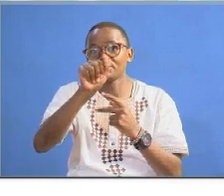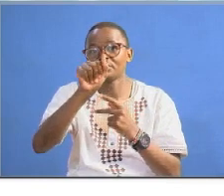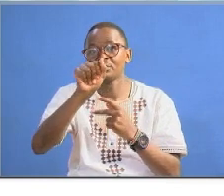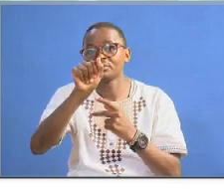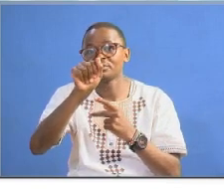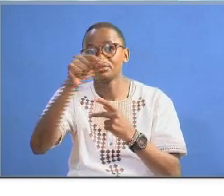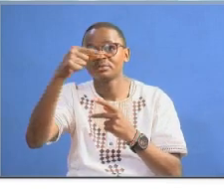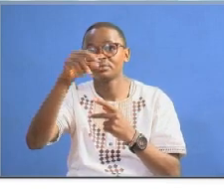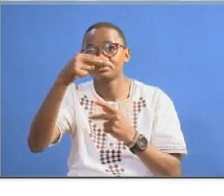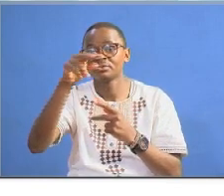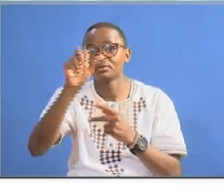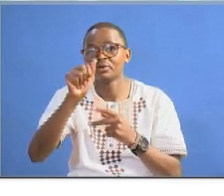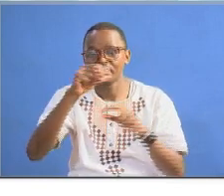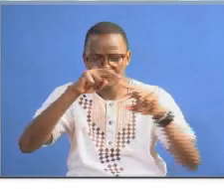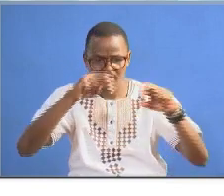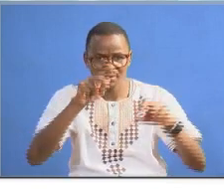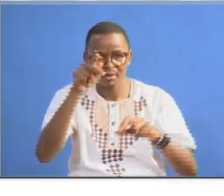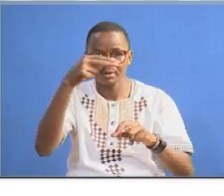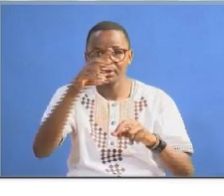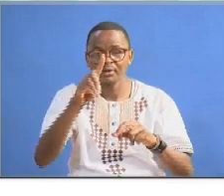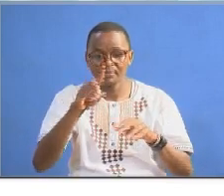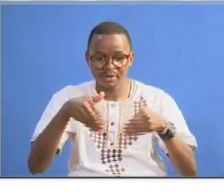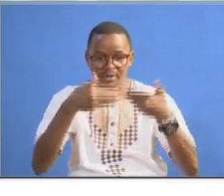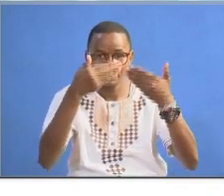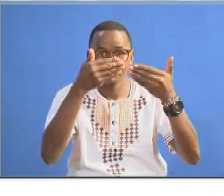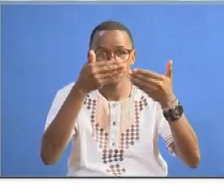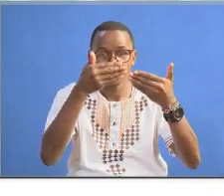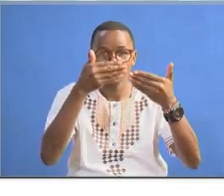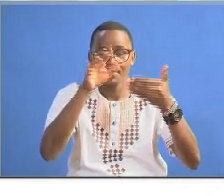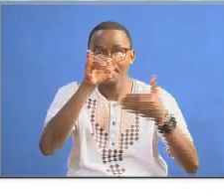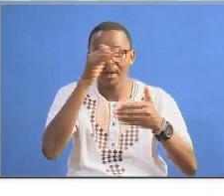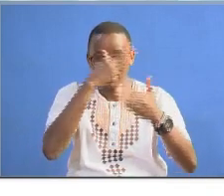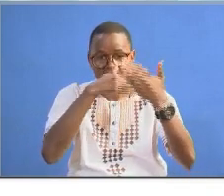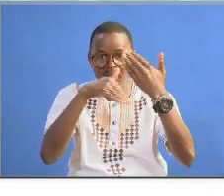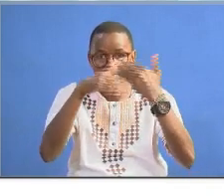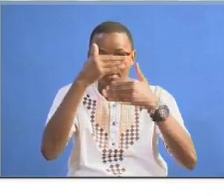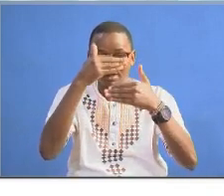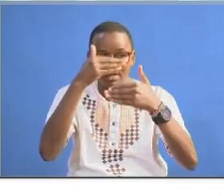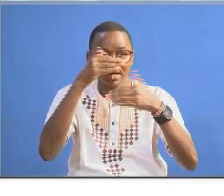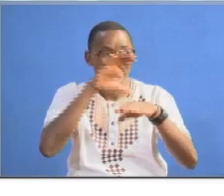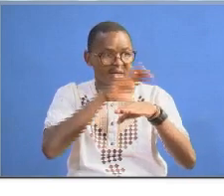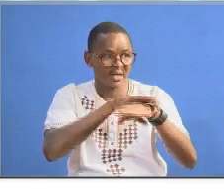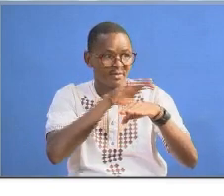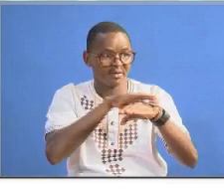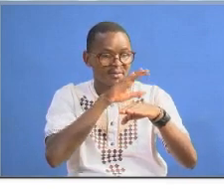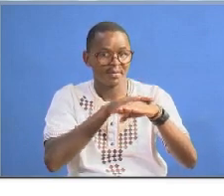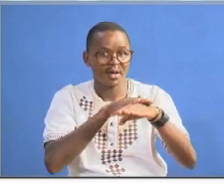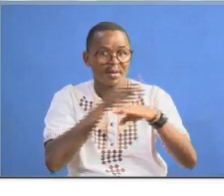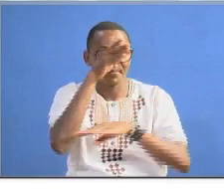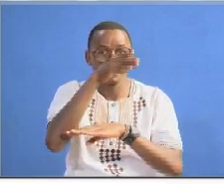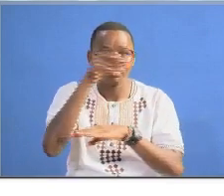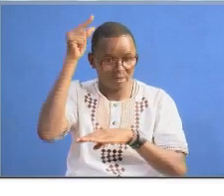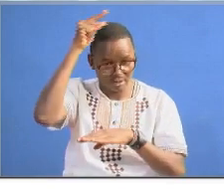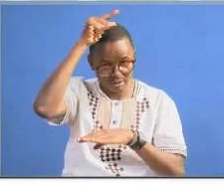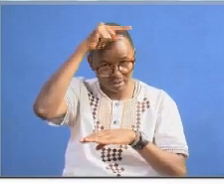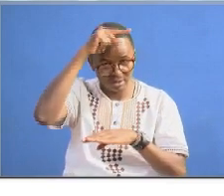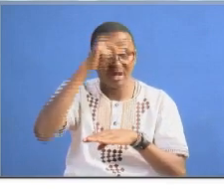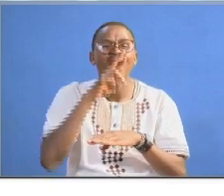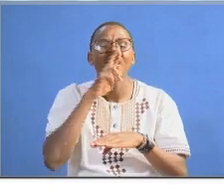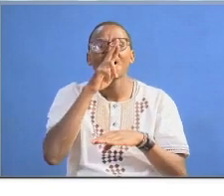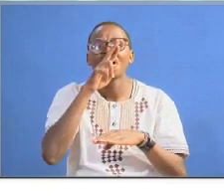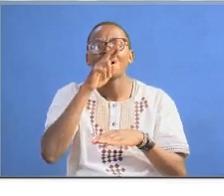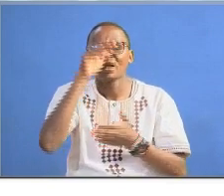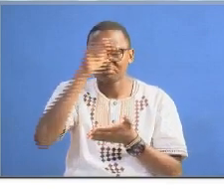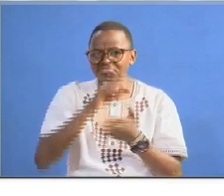has directed investigations into the PhDs awarded by local universities amid concerns that some of the postgraduate degrees are substandard